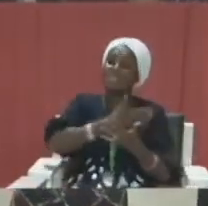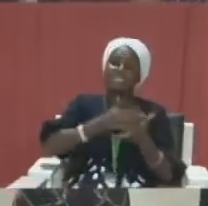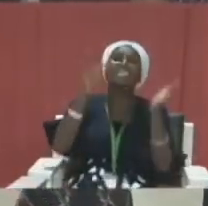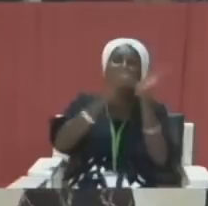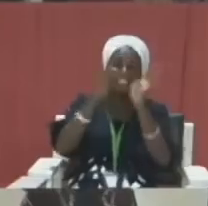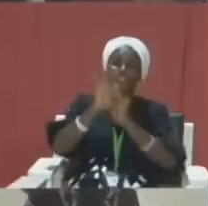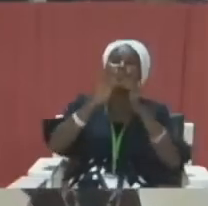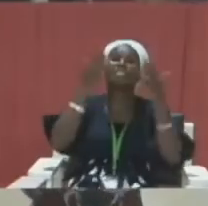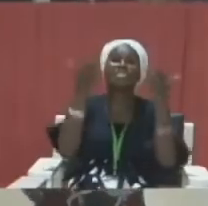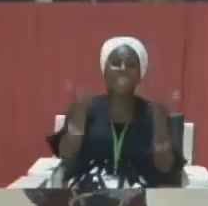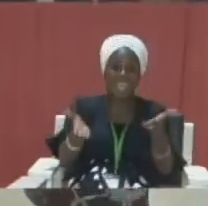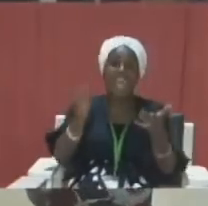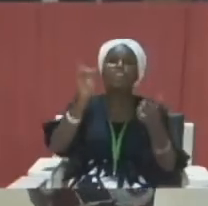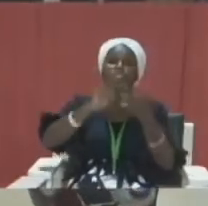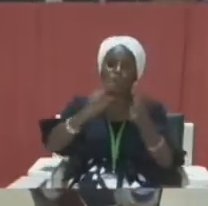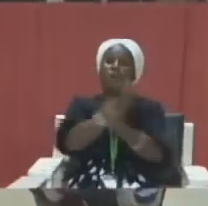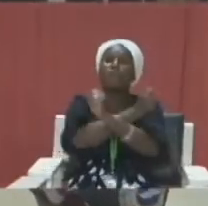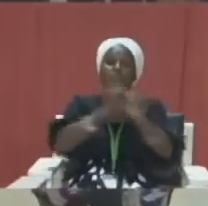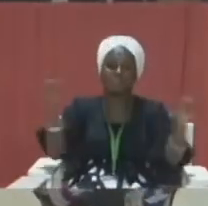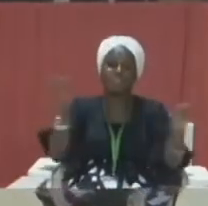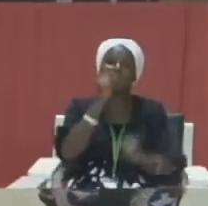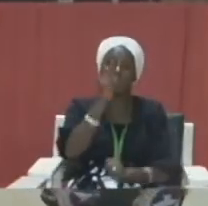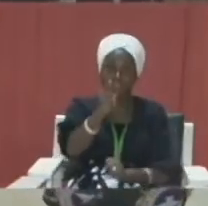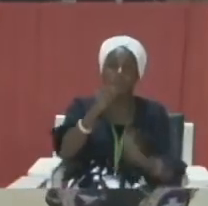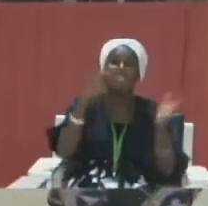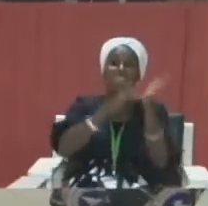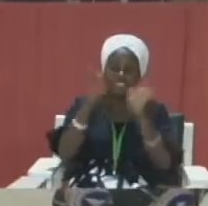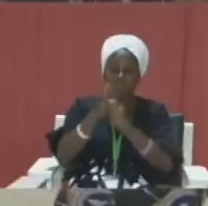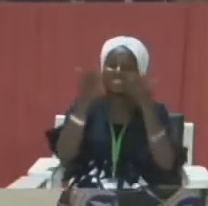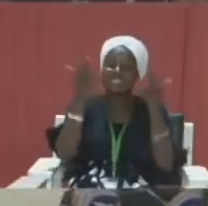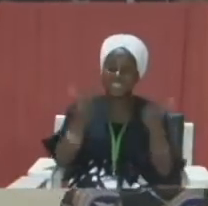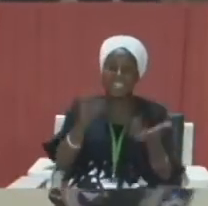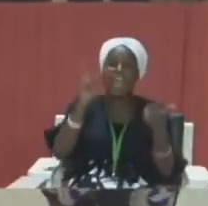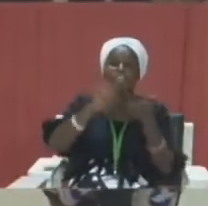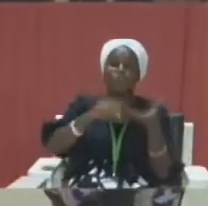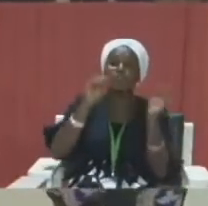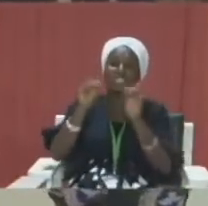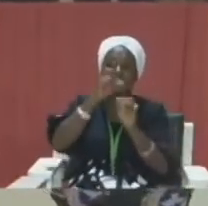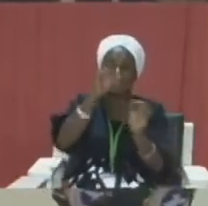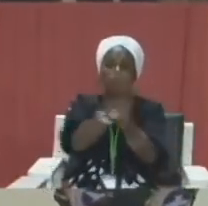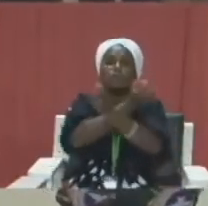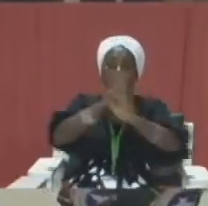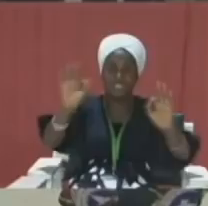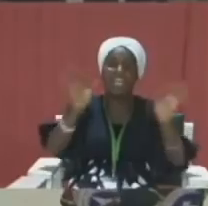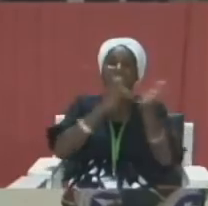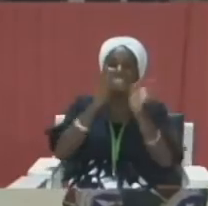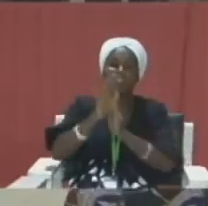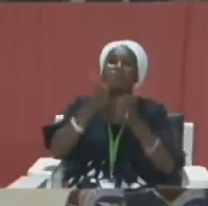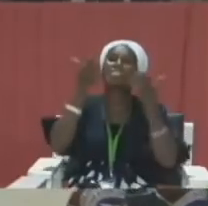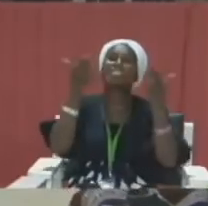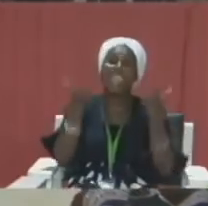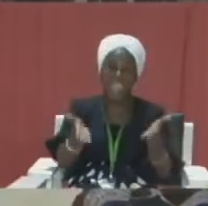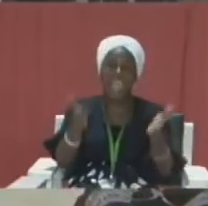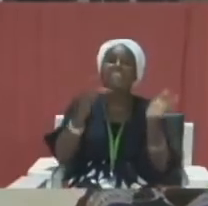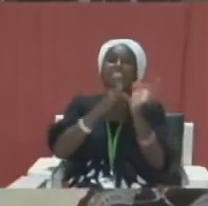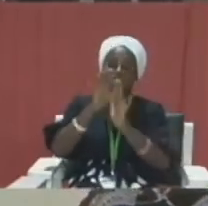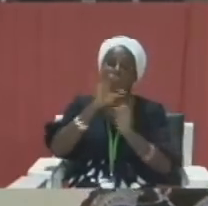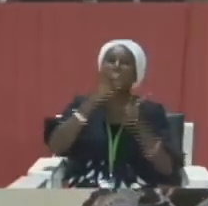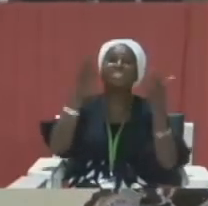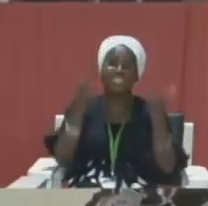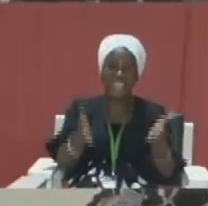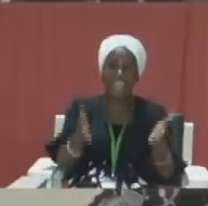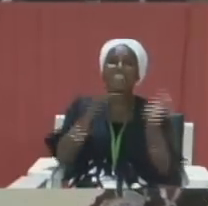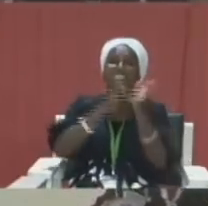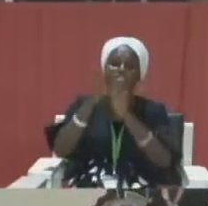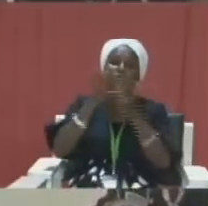to set you free. He's out here to conquer death for you. Five. I repeat again. Keep